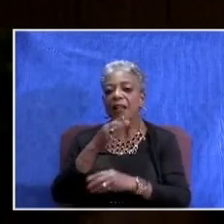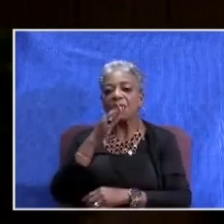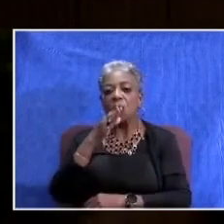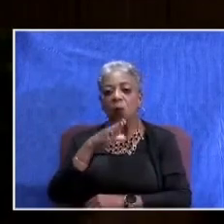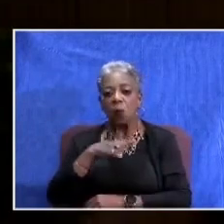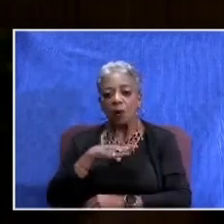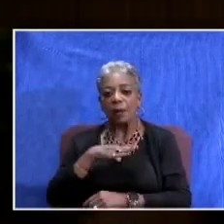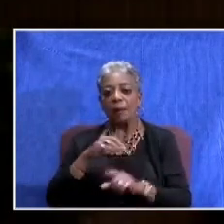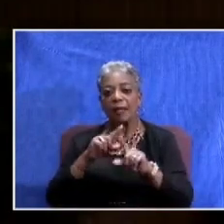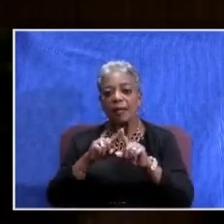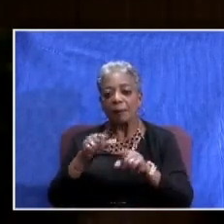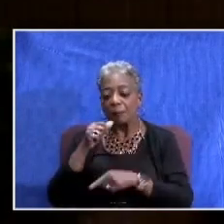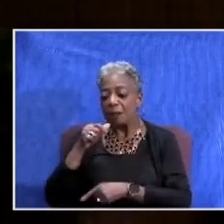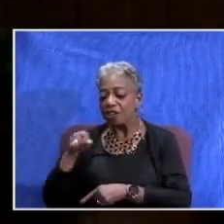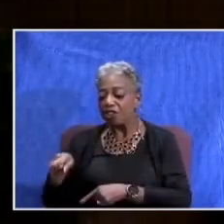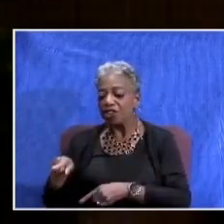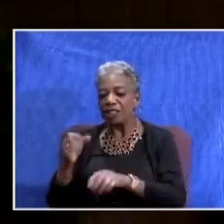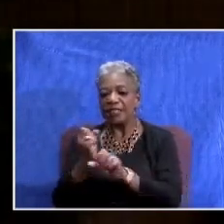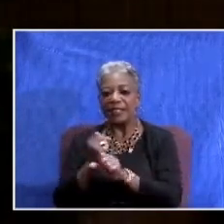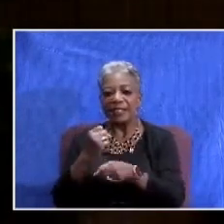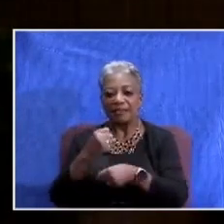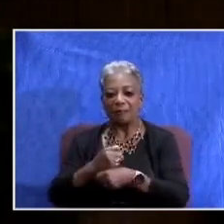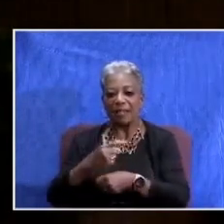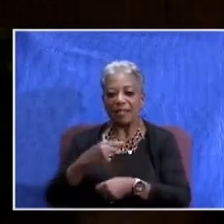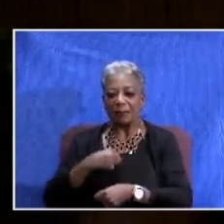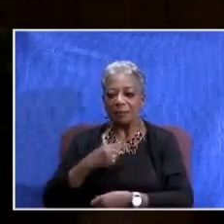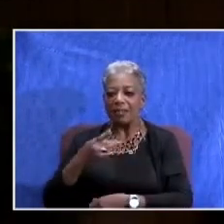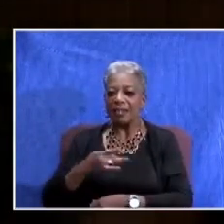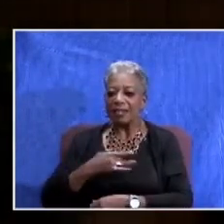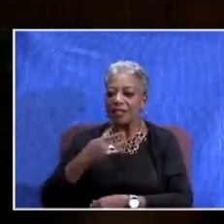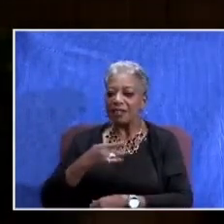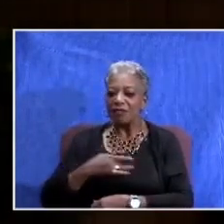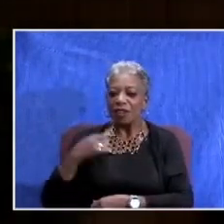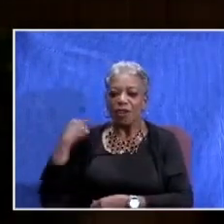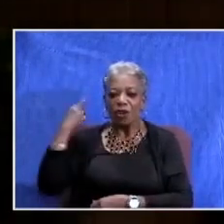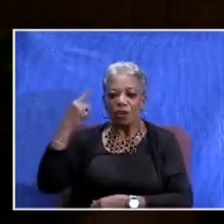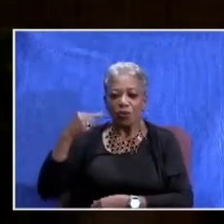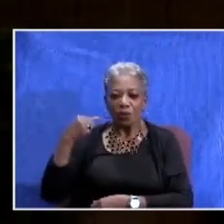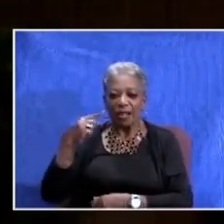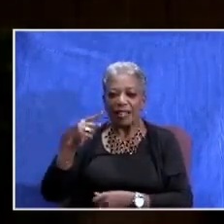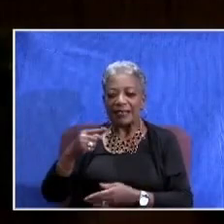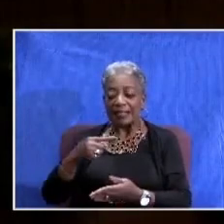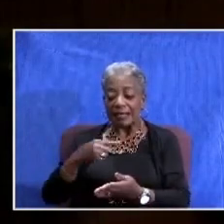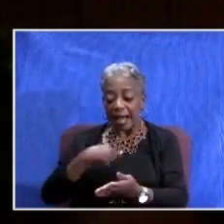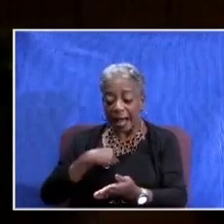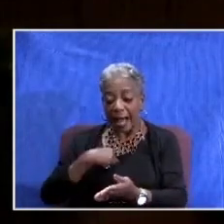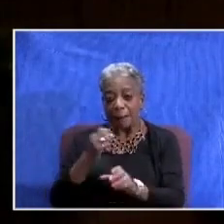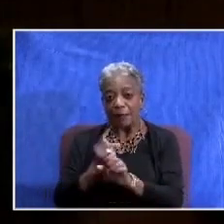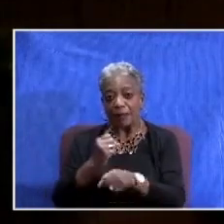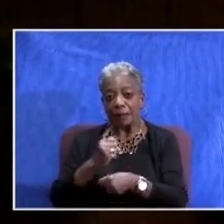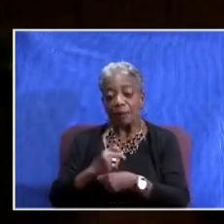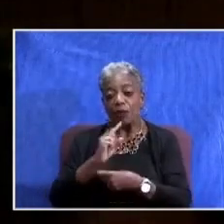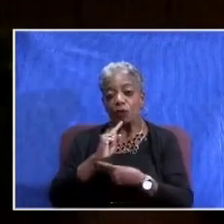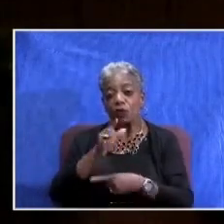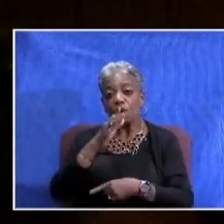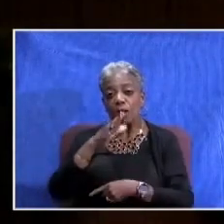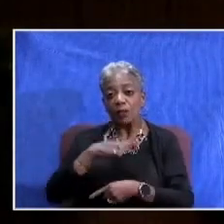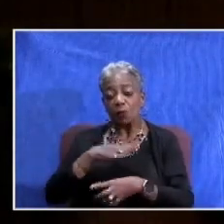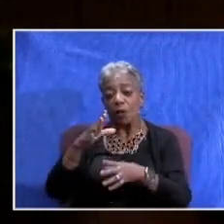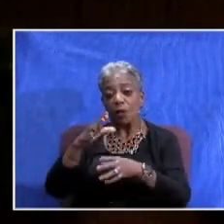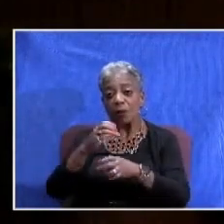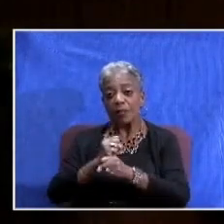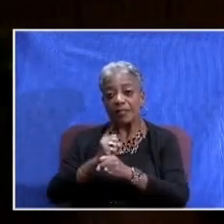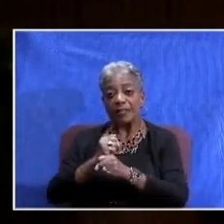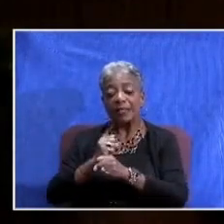But this woman's driving me crazy. And I'm going to see that she gets justice because they're driving